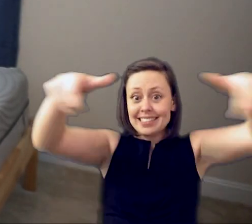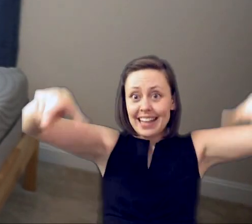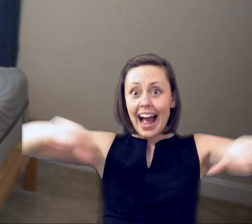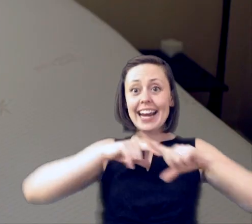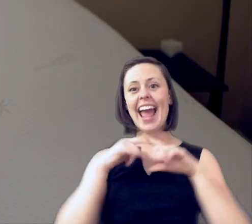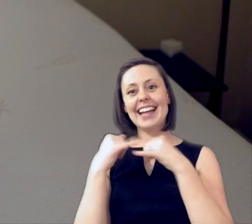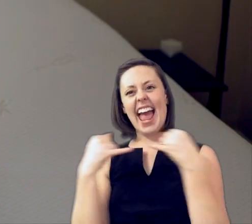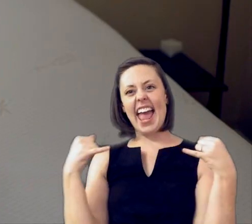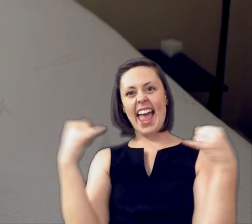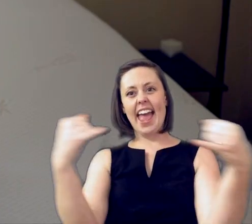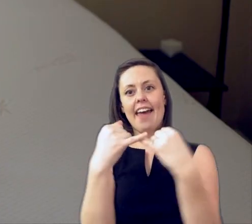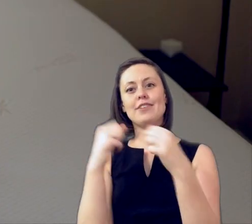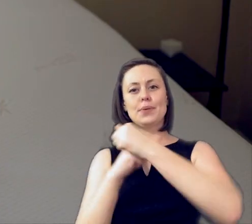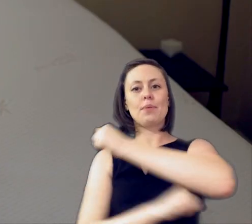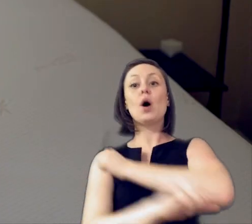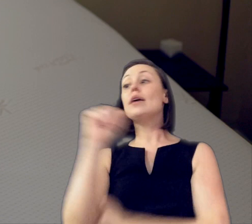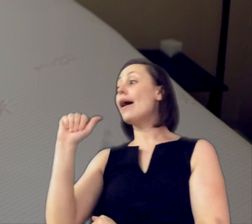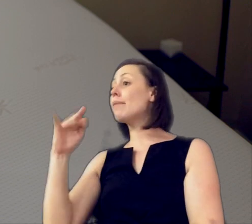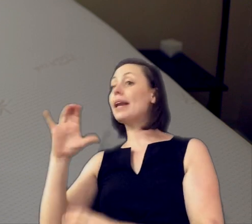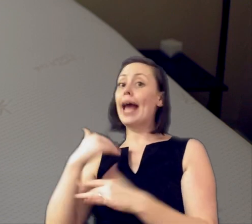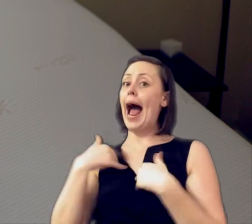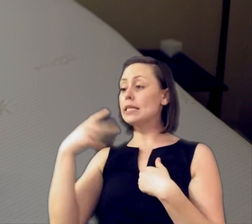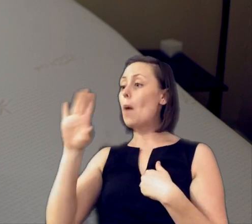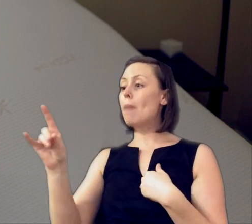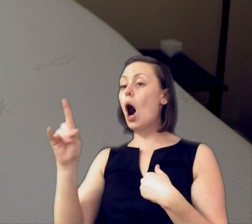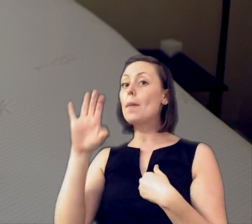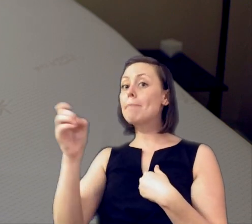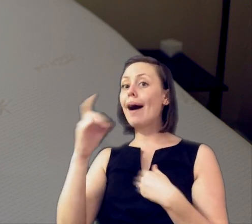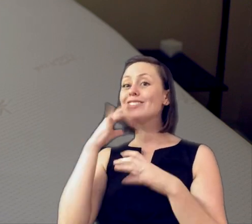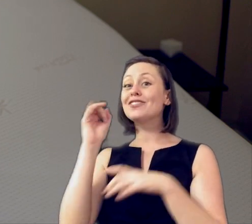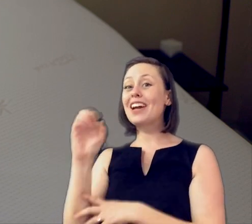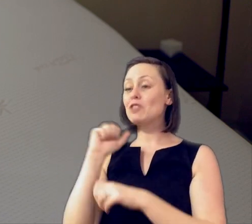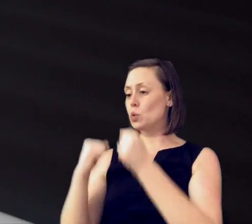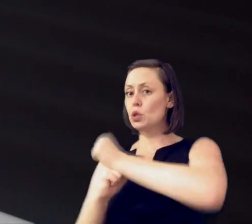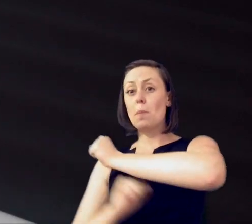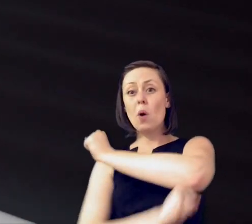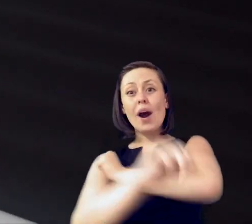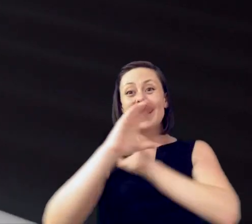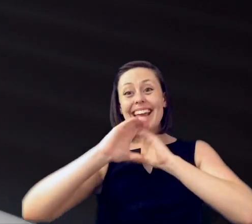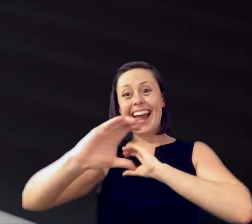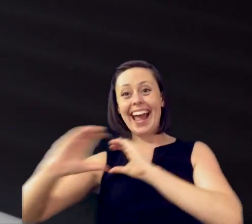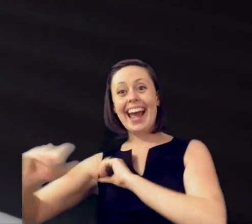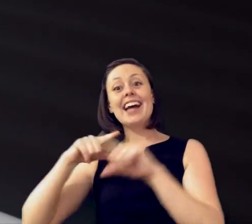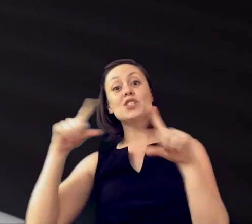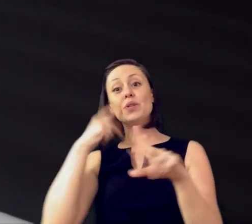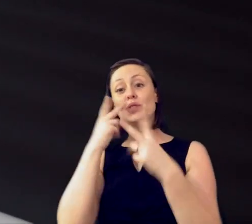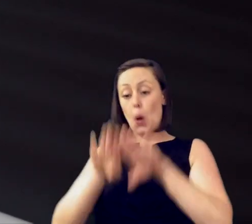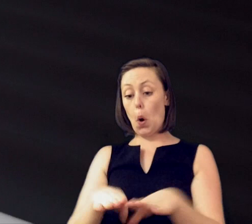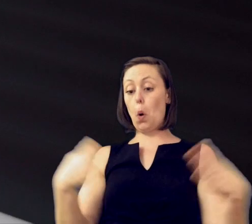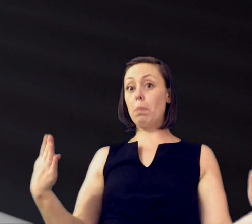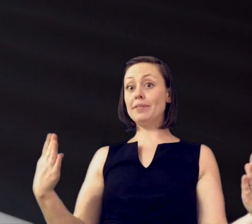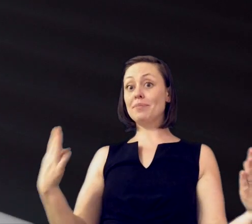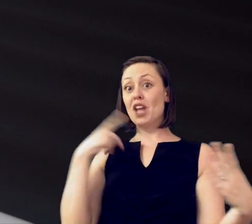edge support? So the AirPedic comes with a bonded box frame to support its air chambers. As you can see, when we open up the